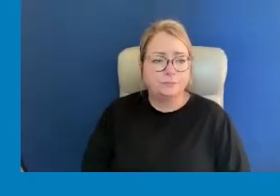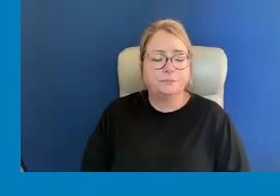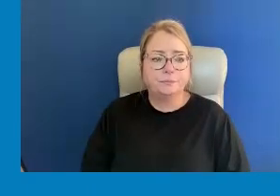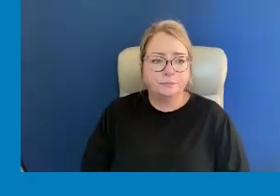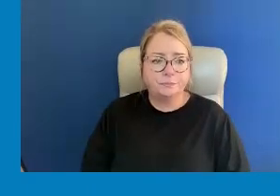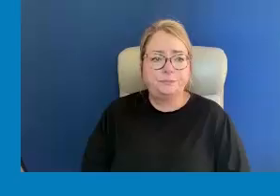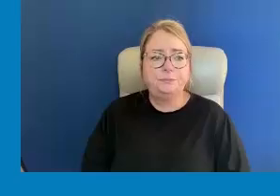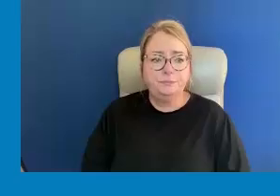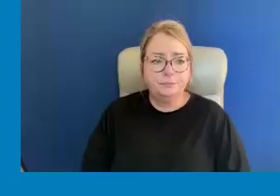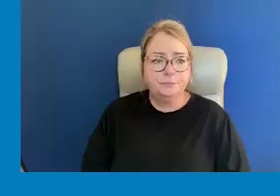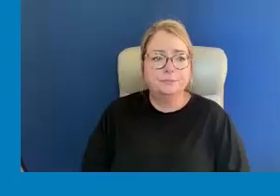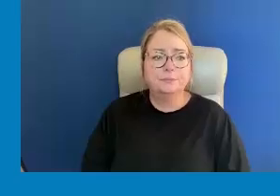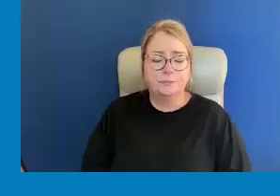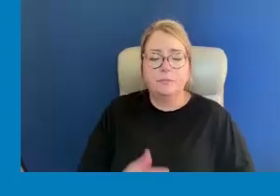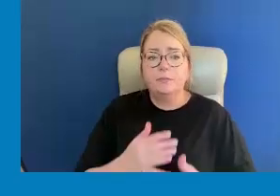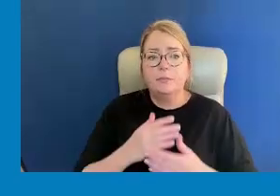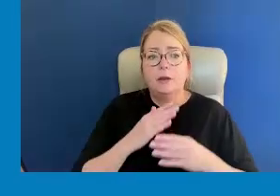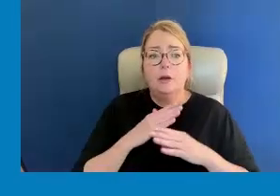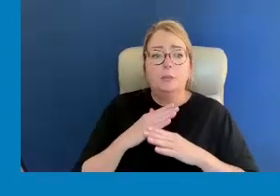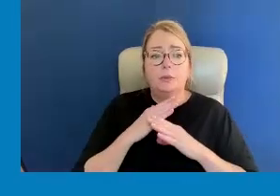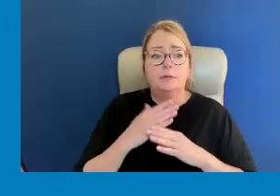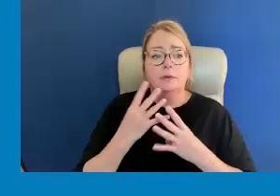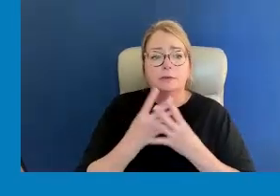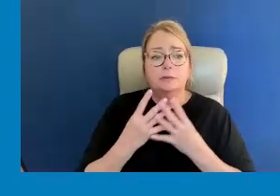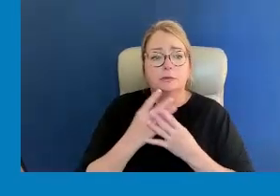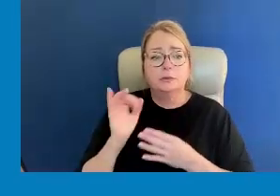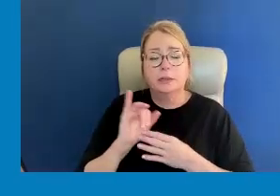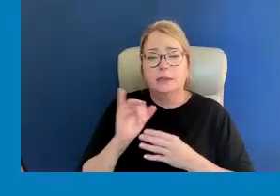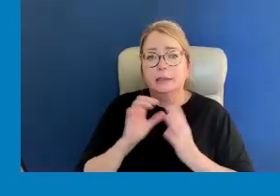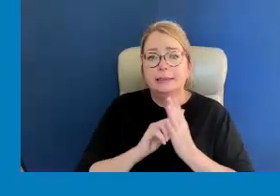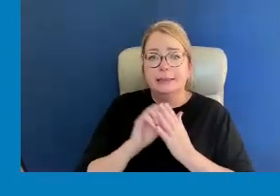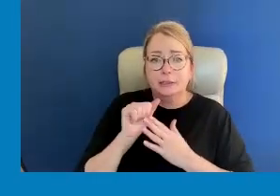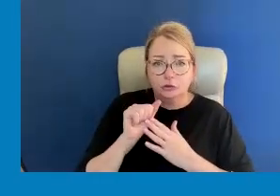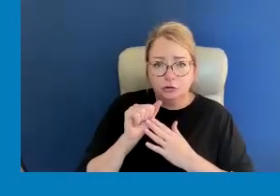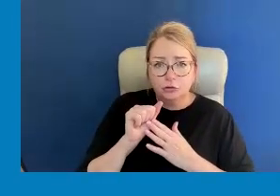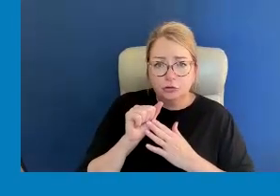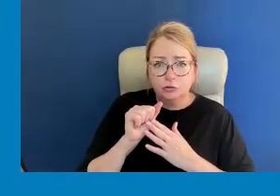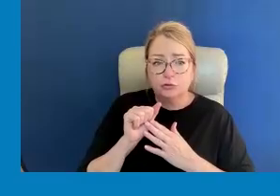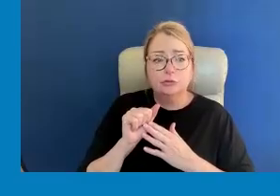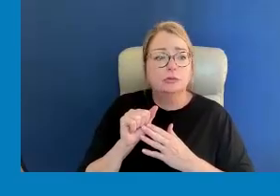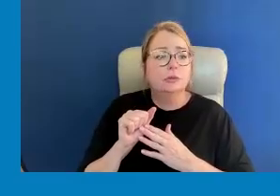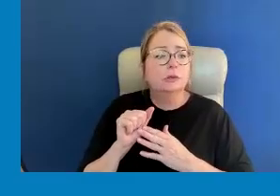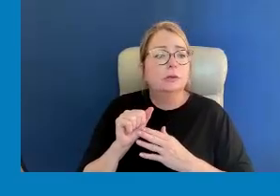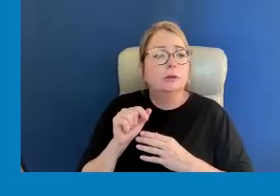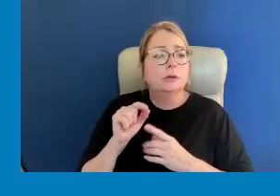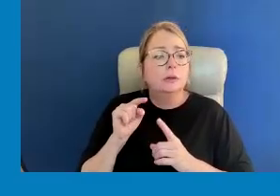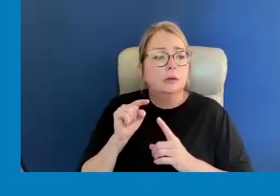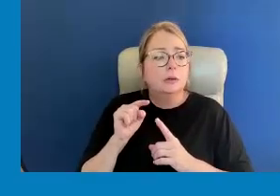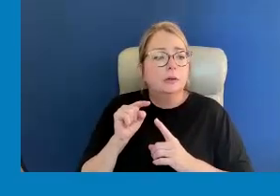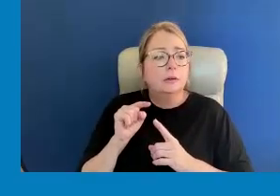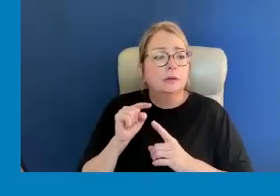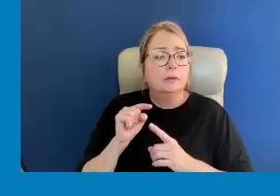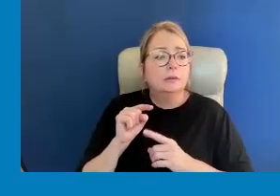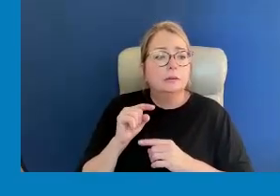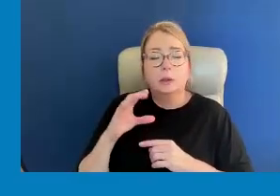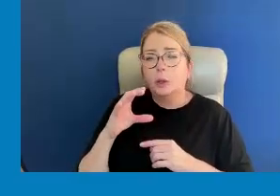Again, some of the preventative screenings are things like the cancer screening. So that's colorectal cancer screening, which usually